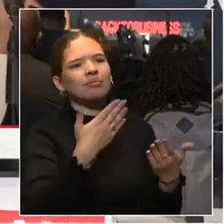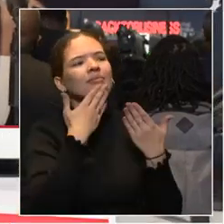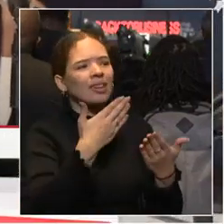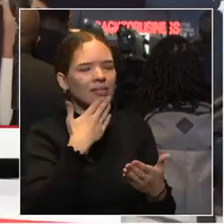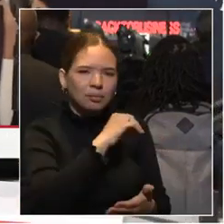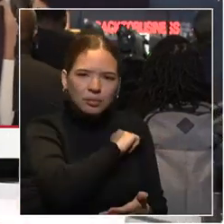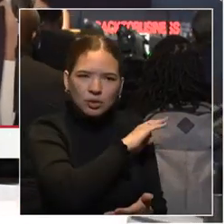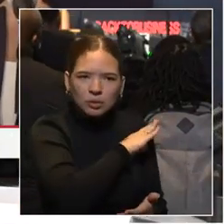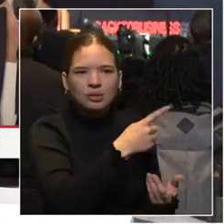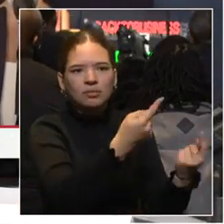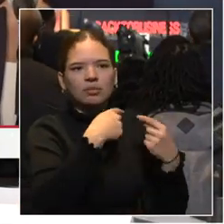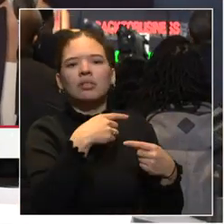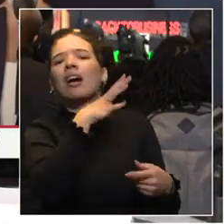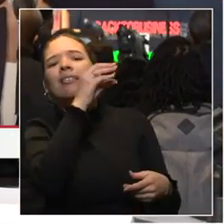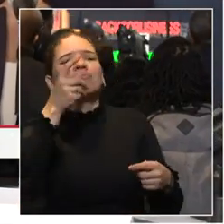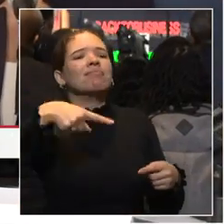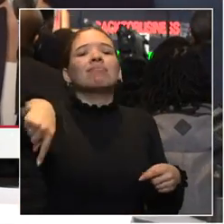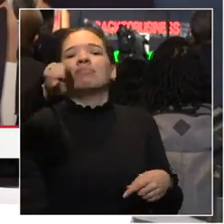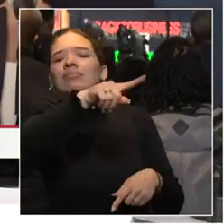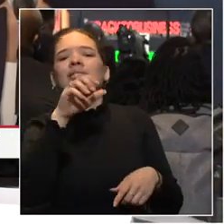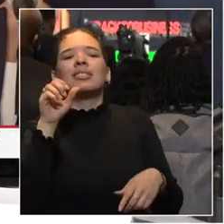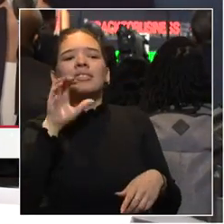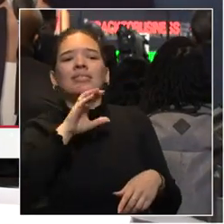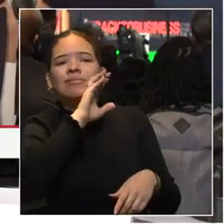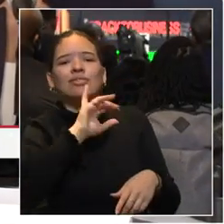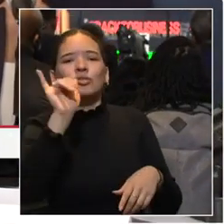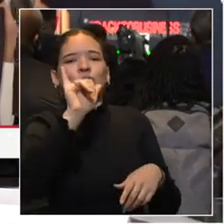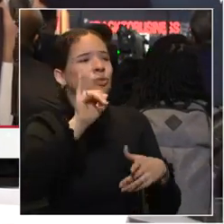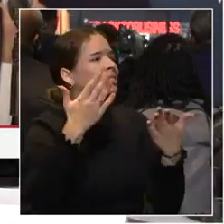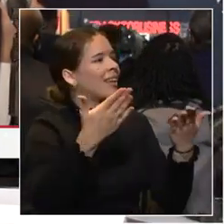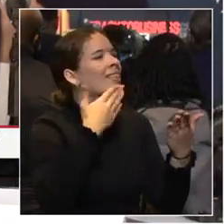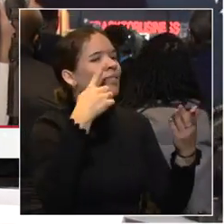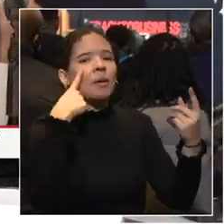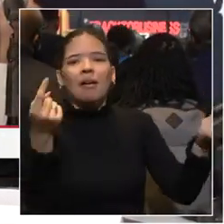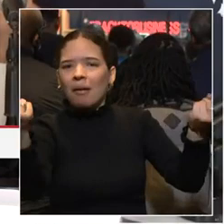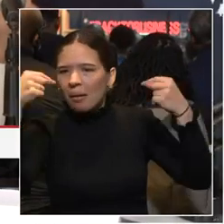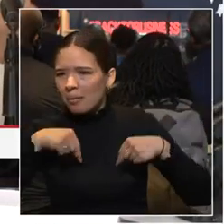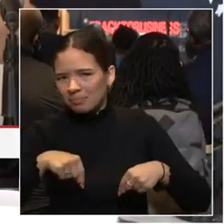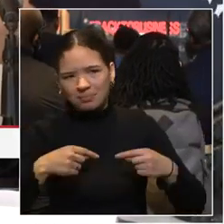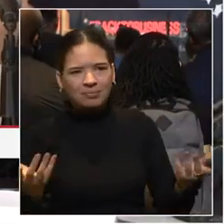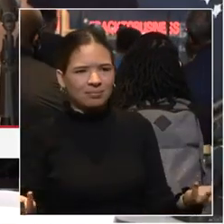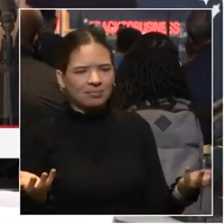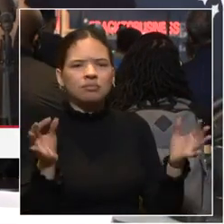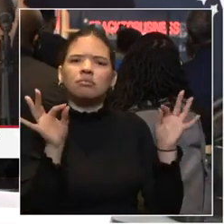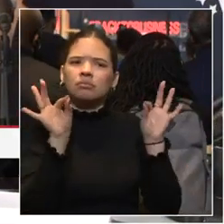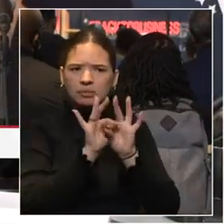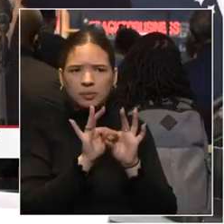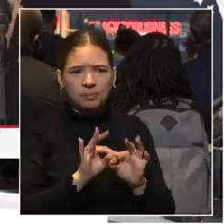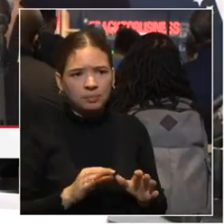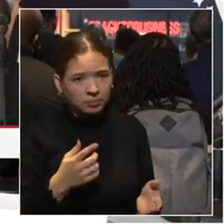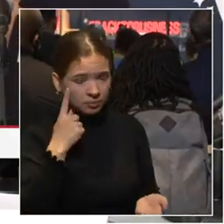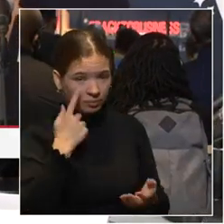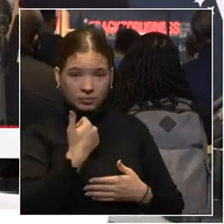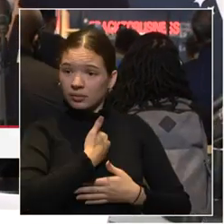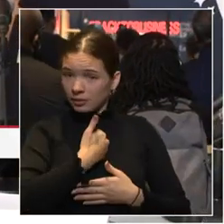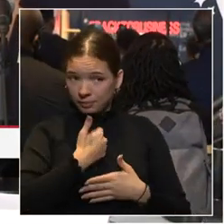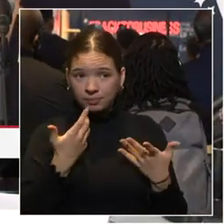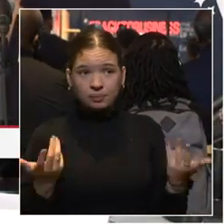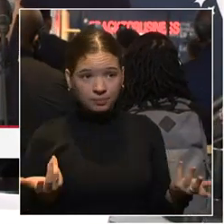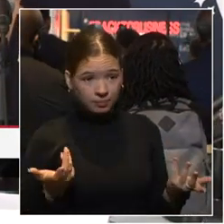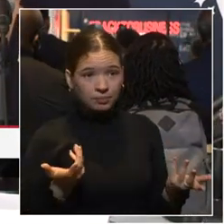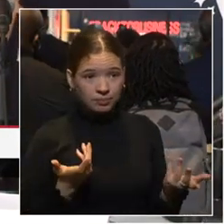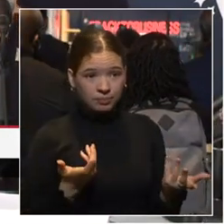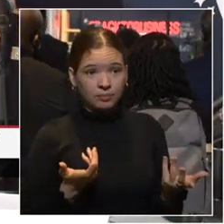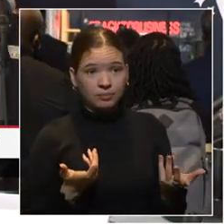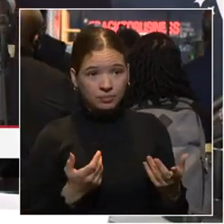everybody for coming out. I am proud to say, myself and my other two founders are SYP alumni, and so